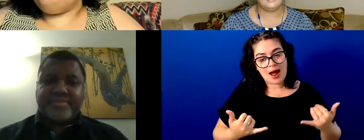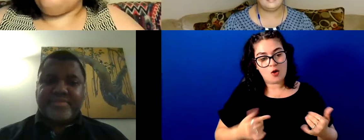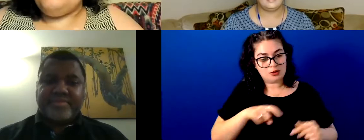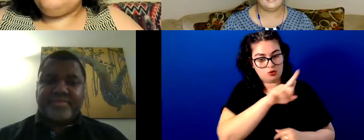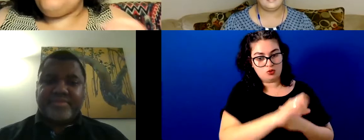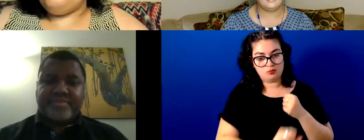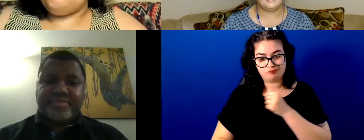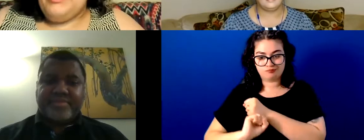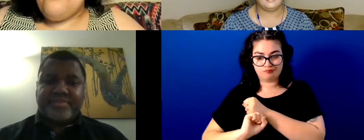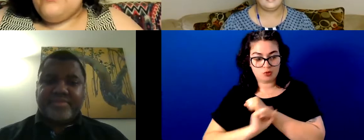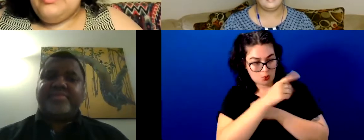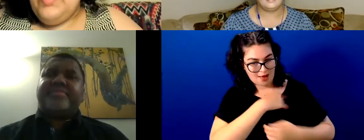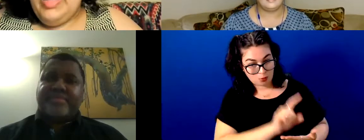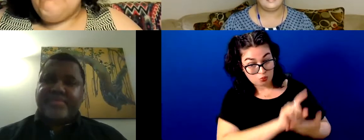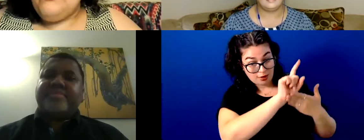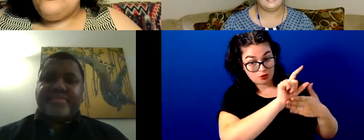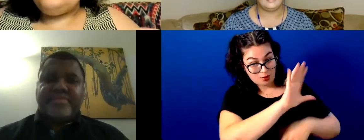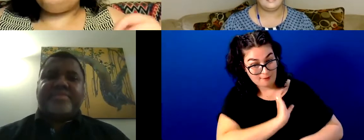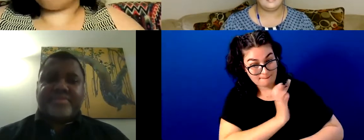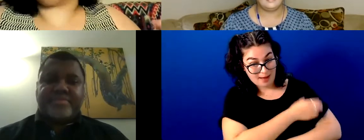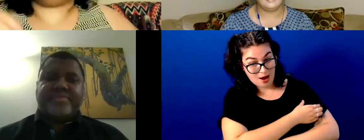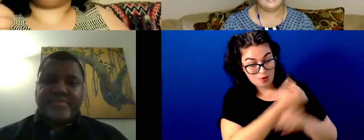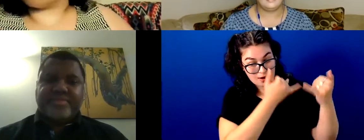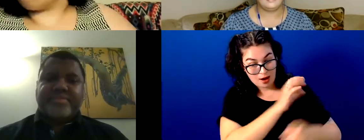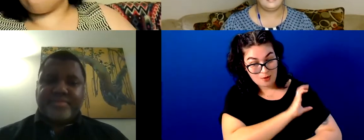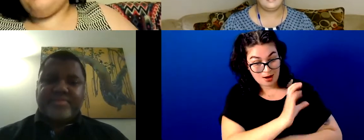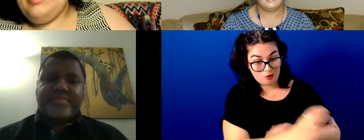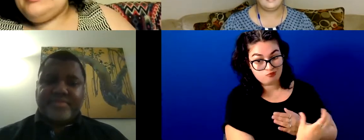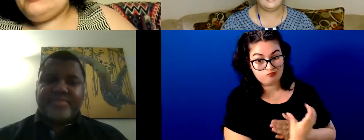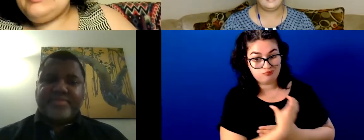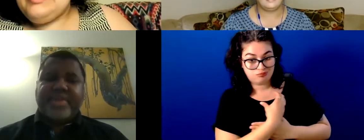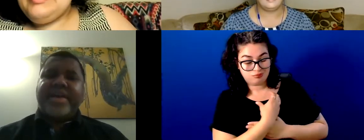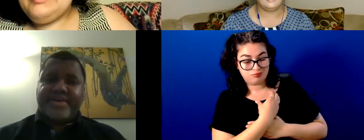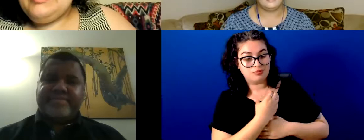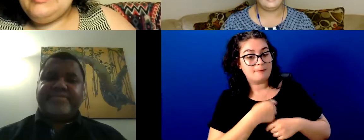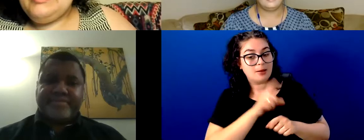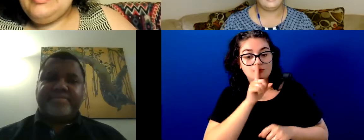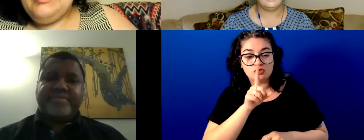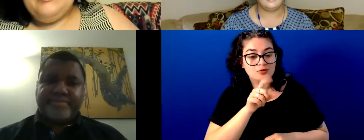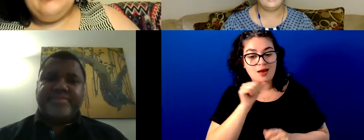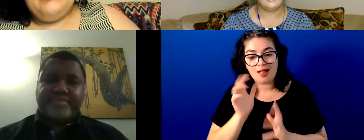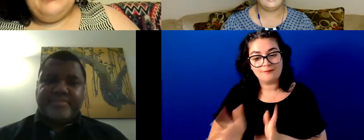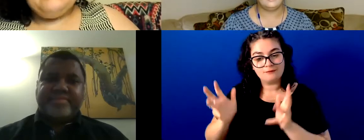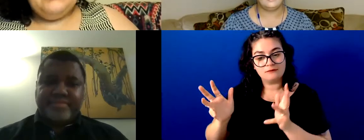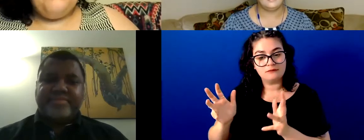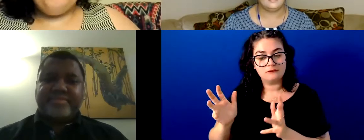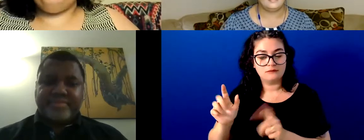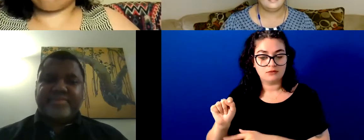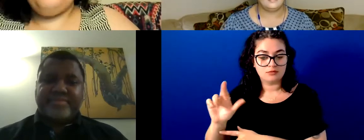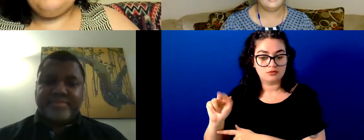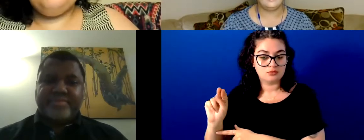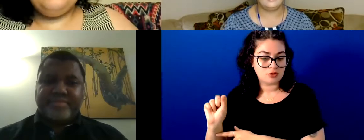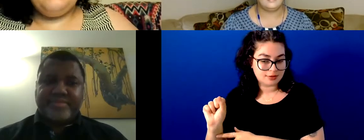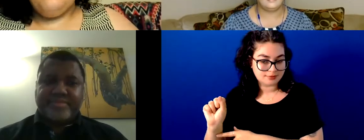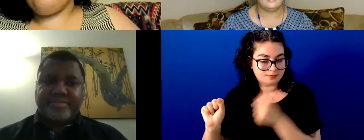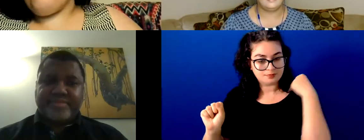of privilege and your point of power that you have to make sure we don't get left behind. Yeah. And it's not like